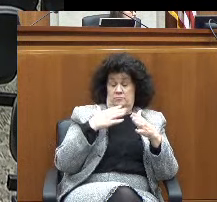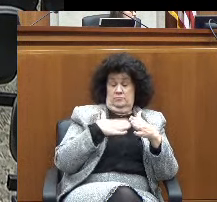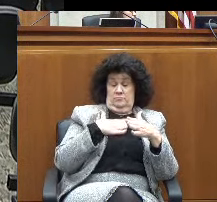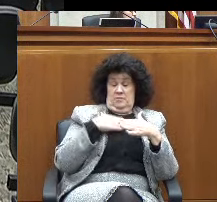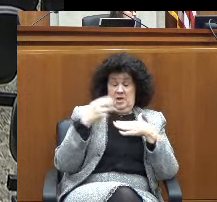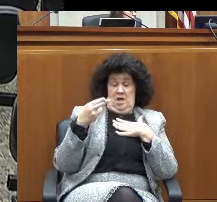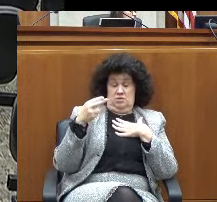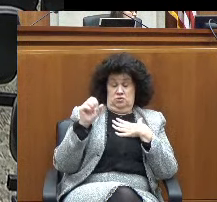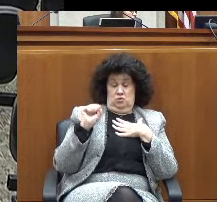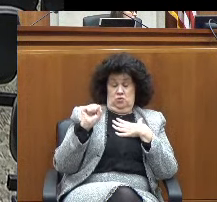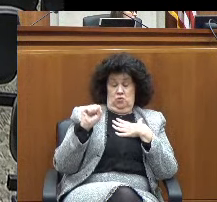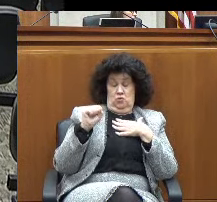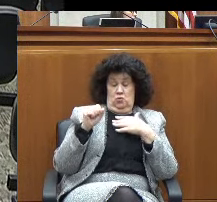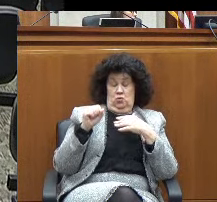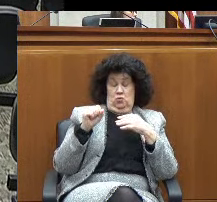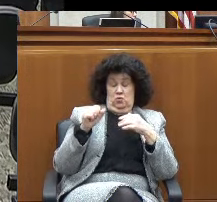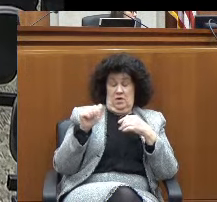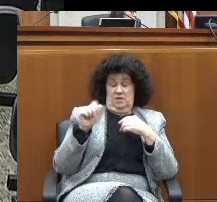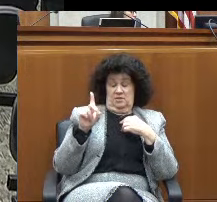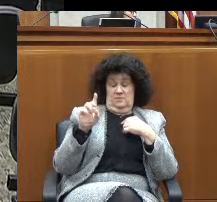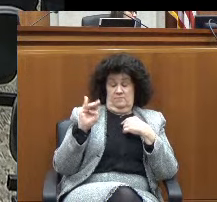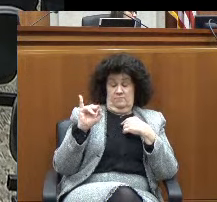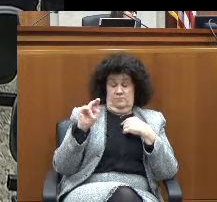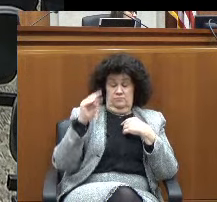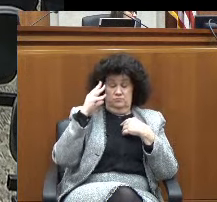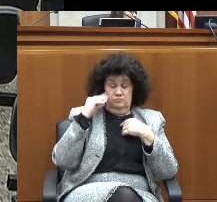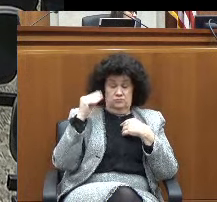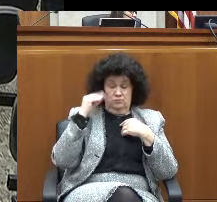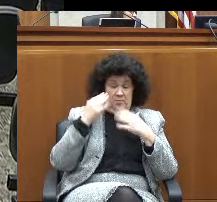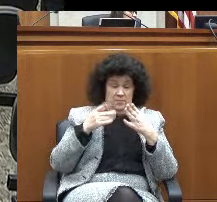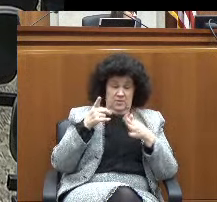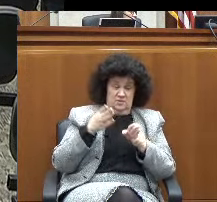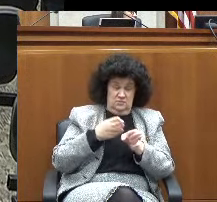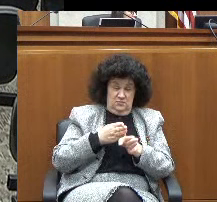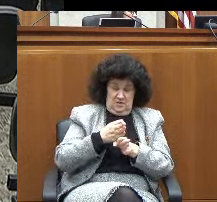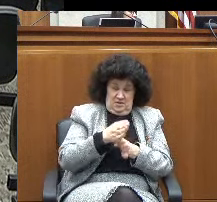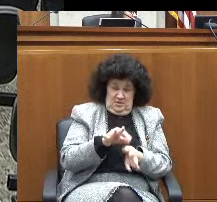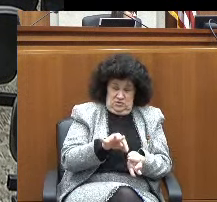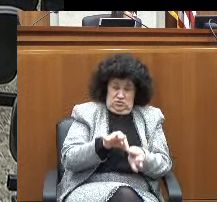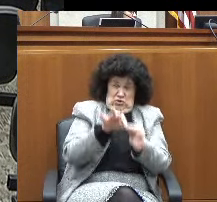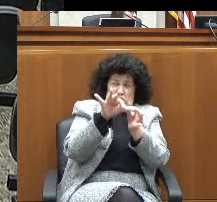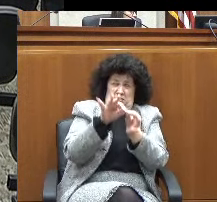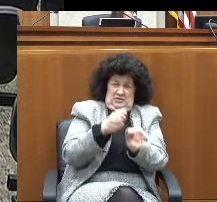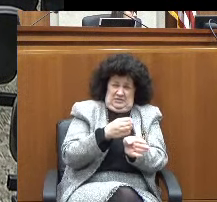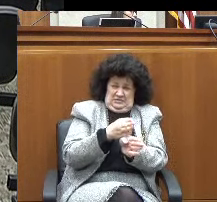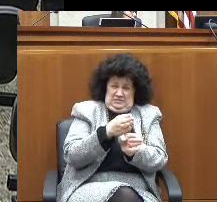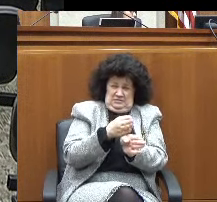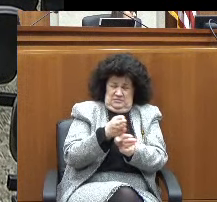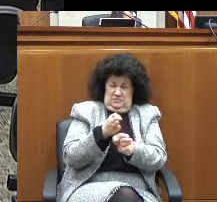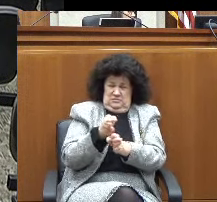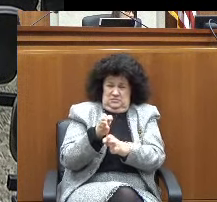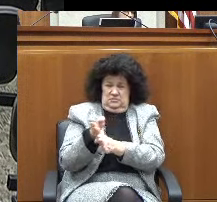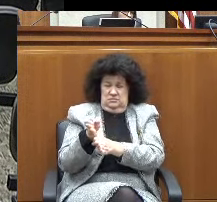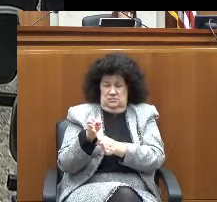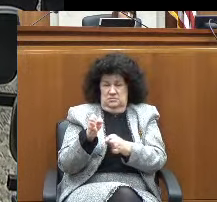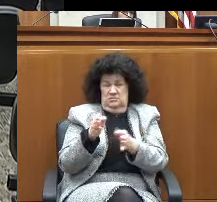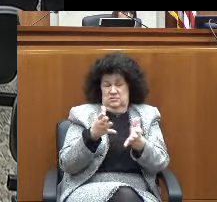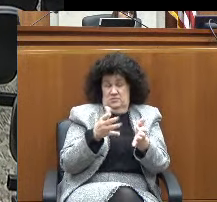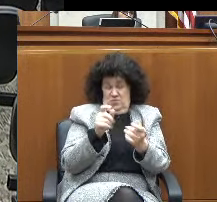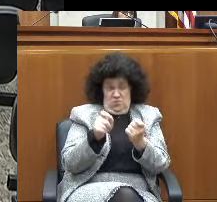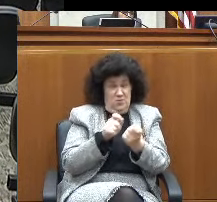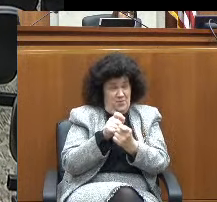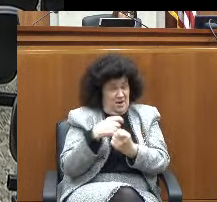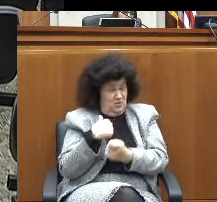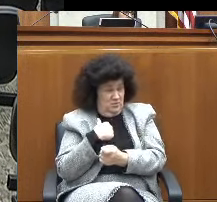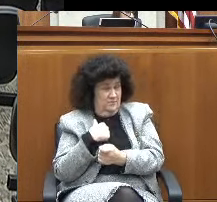school administrator perspective is they have to specialize in certain areas, and that creates another problem. Is that accurate